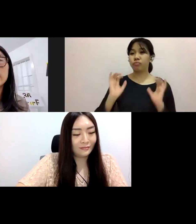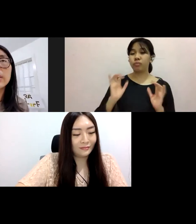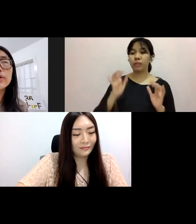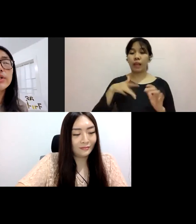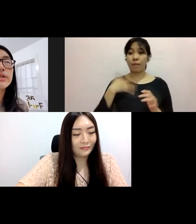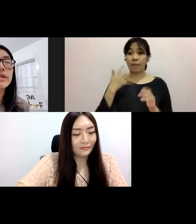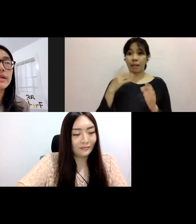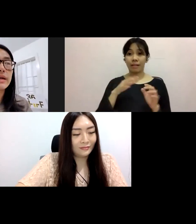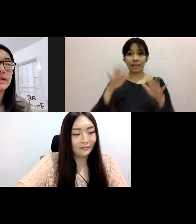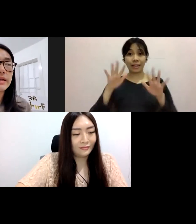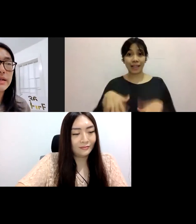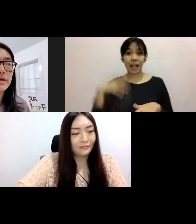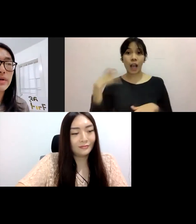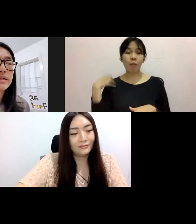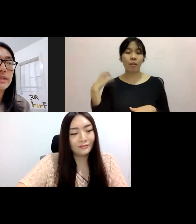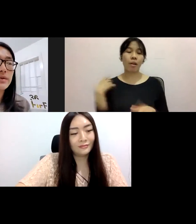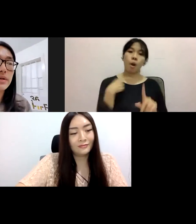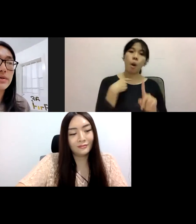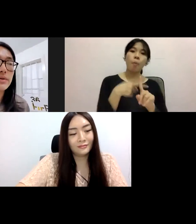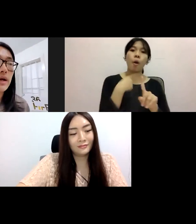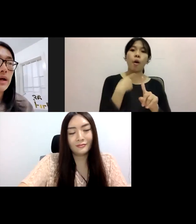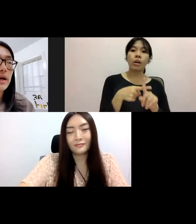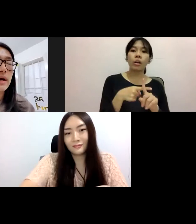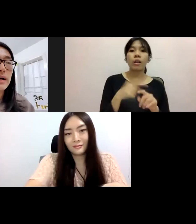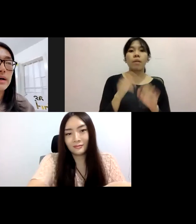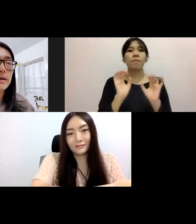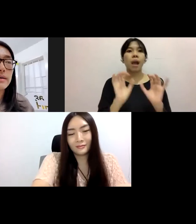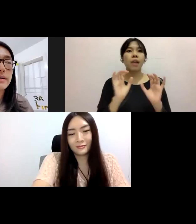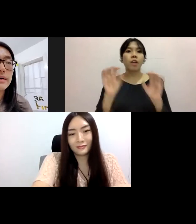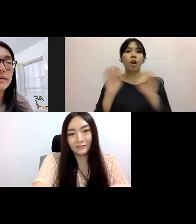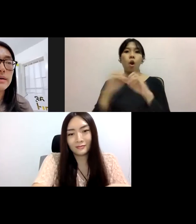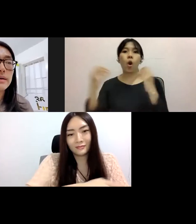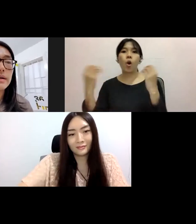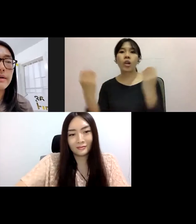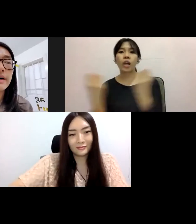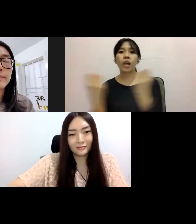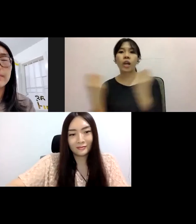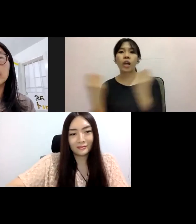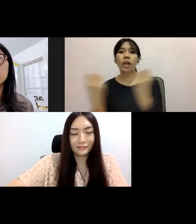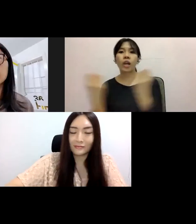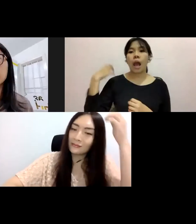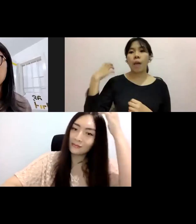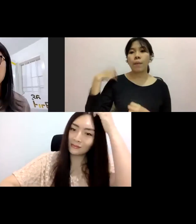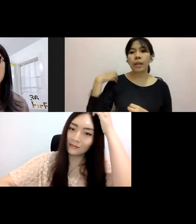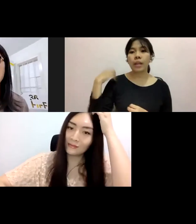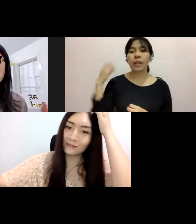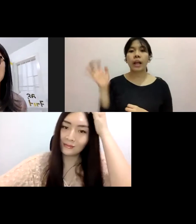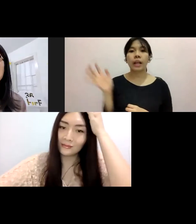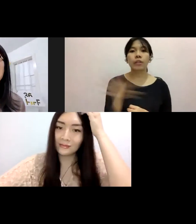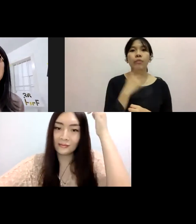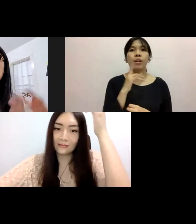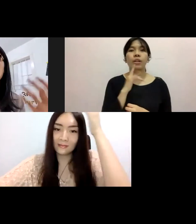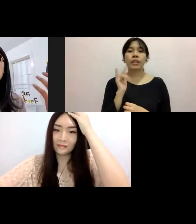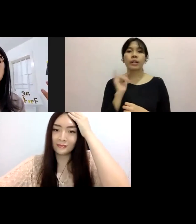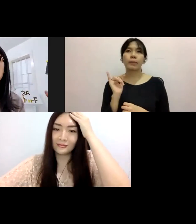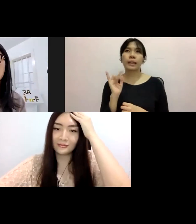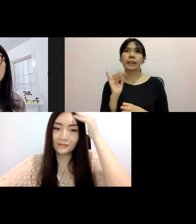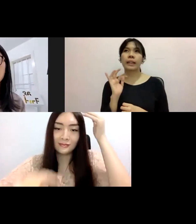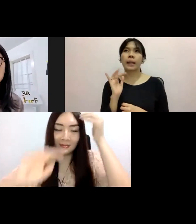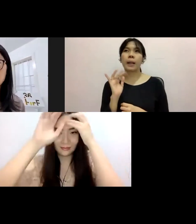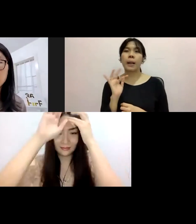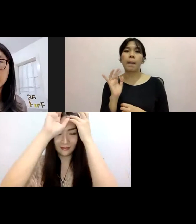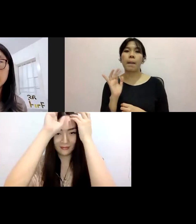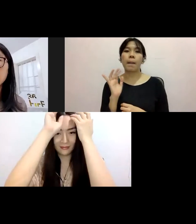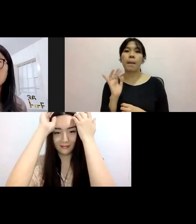many organizations that in the US, they try to lift up the voices of